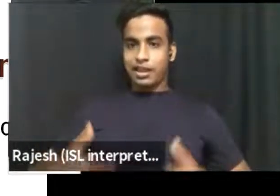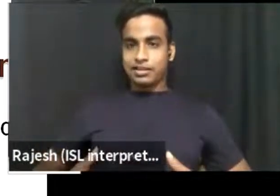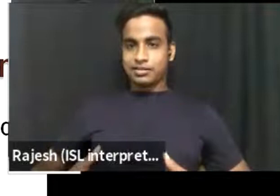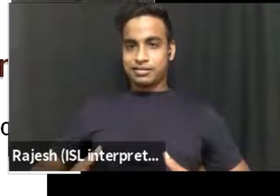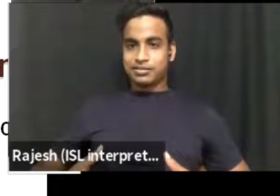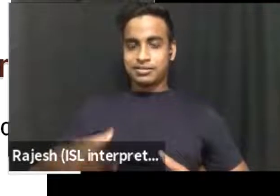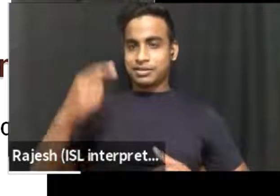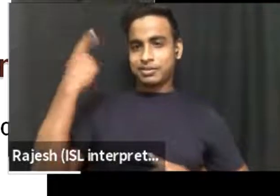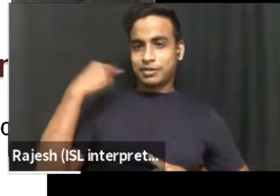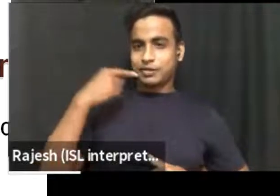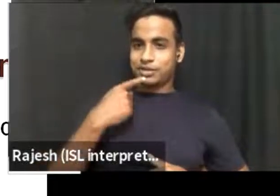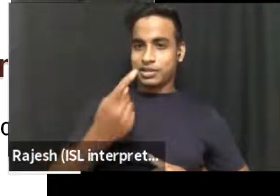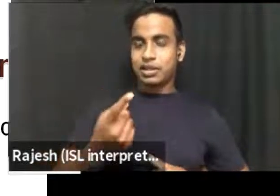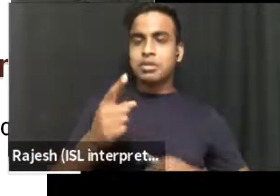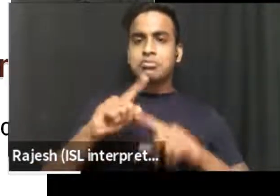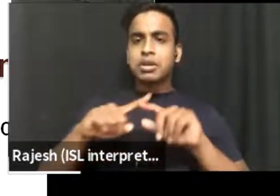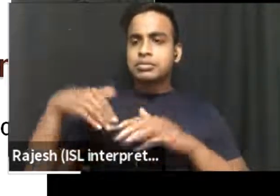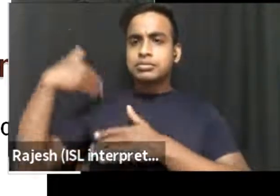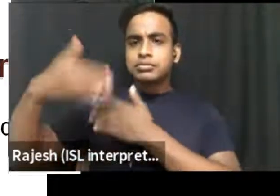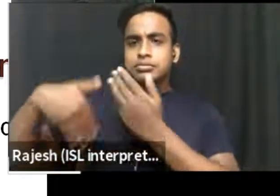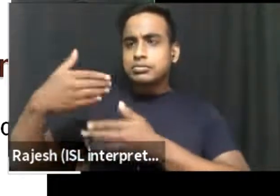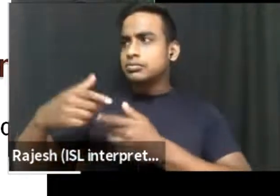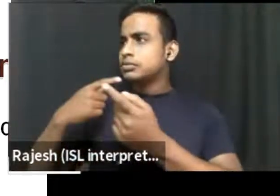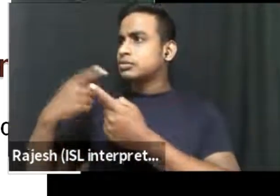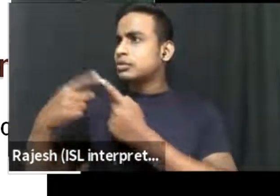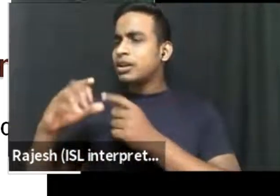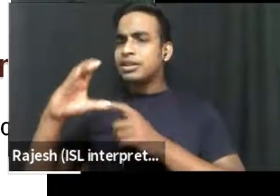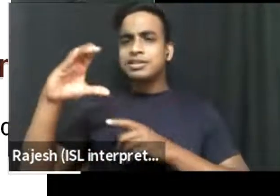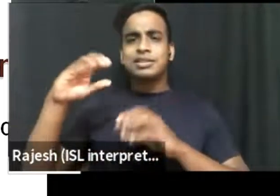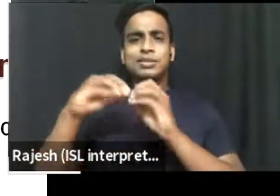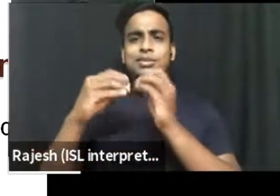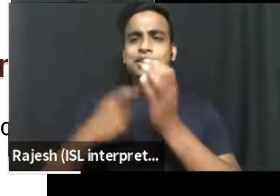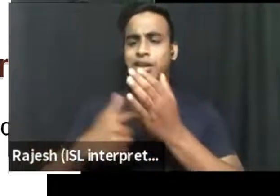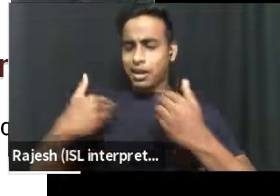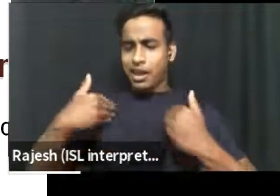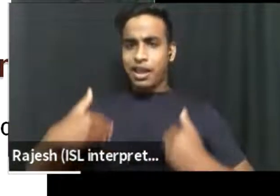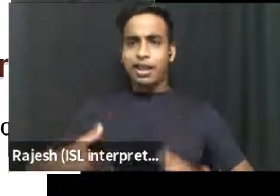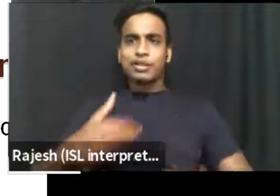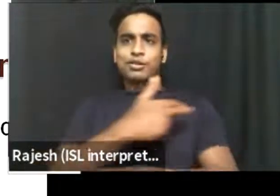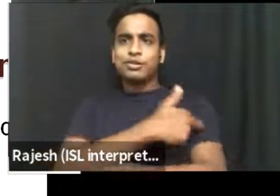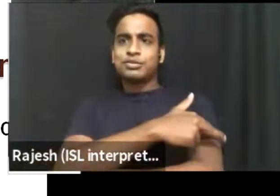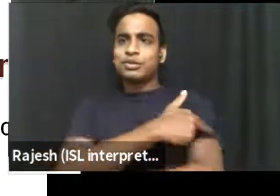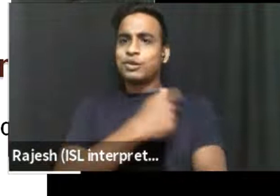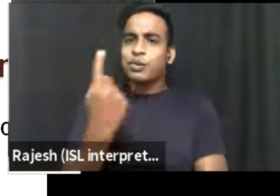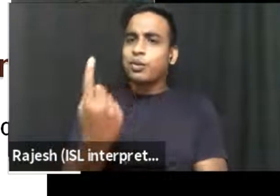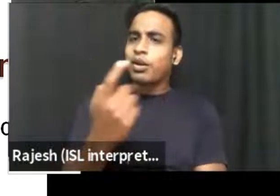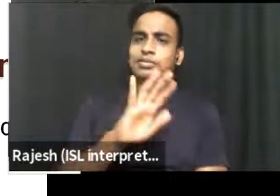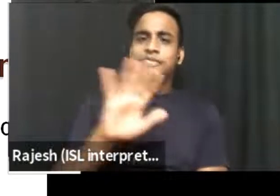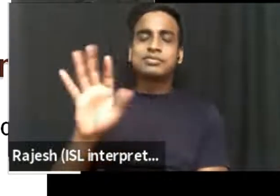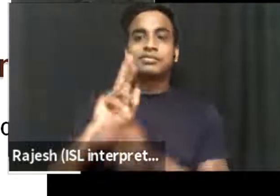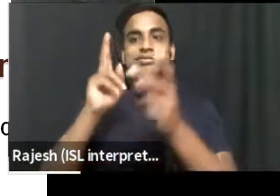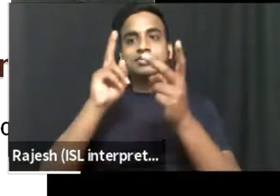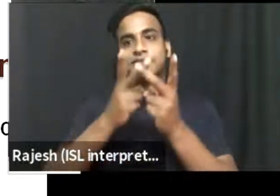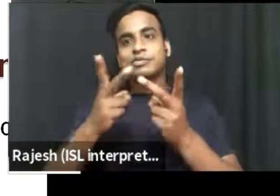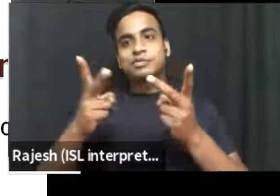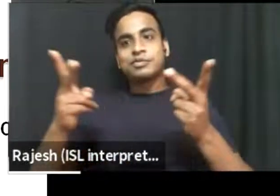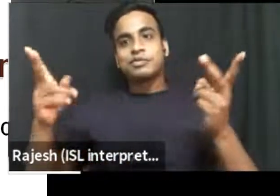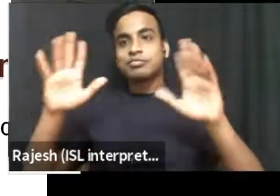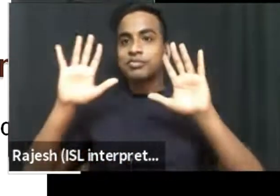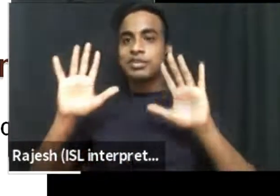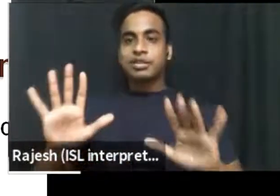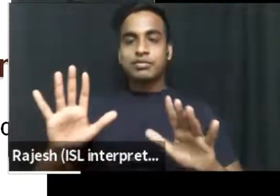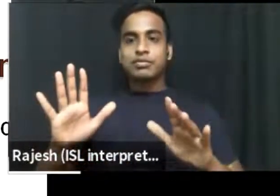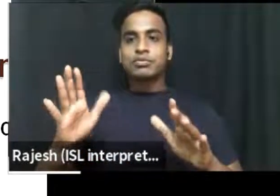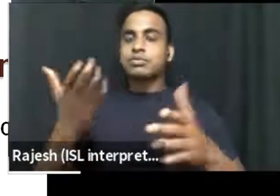we could see is that CBR is more all-encompassing and it is more empowering. And right from the beginning, it's